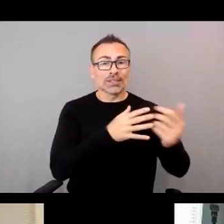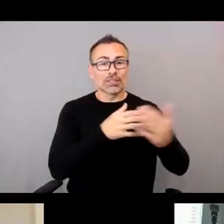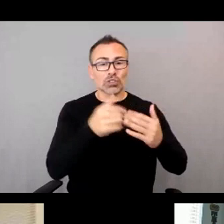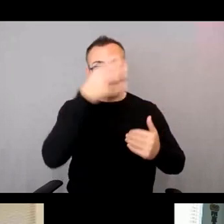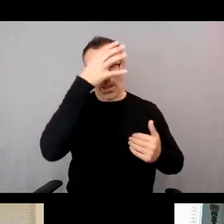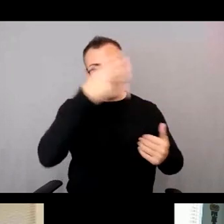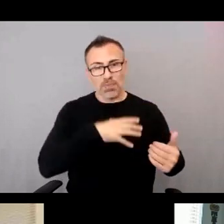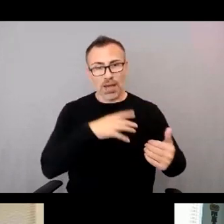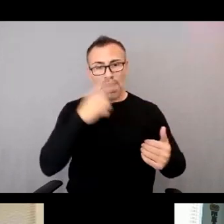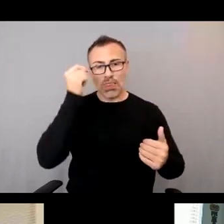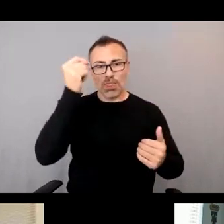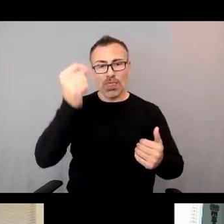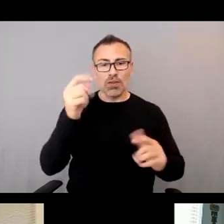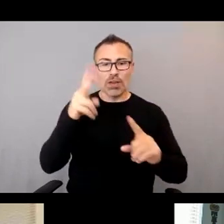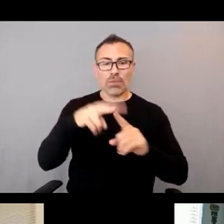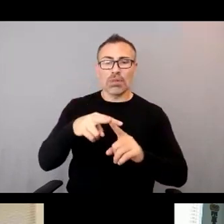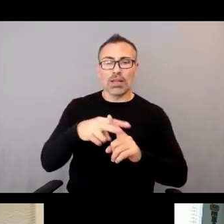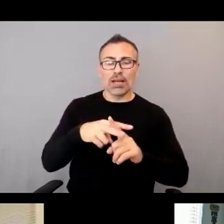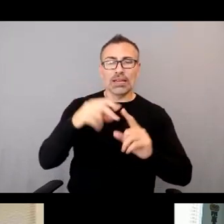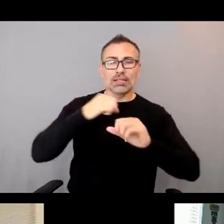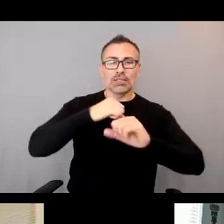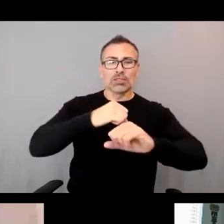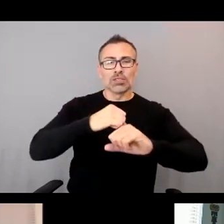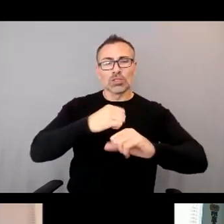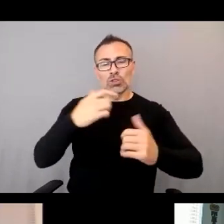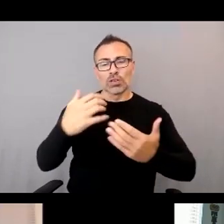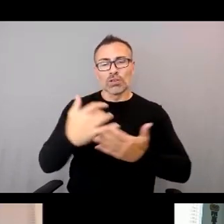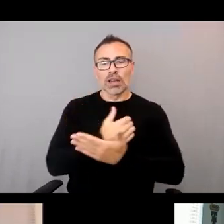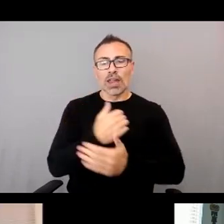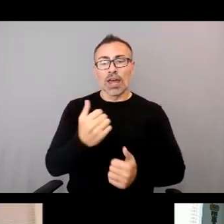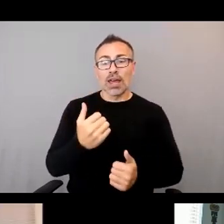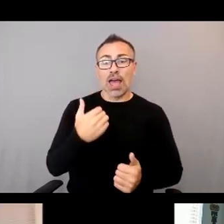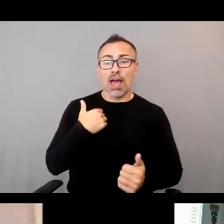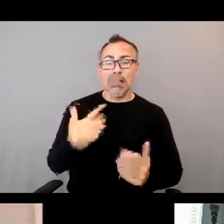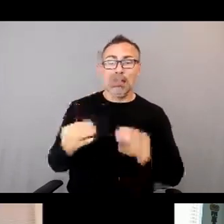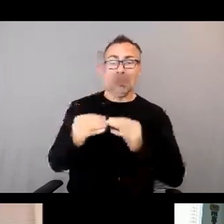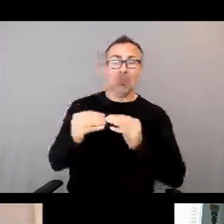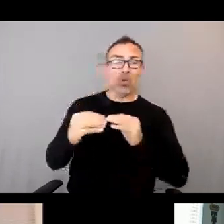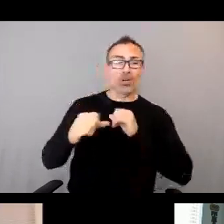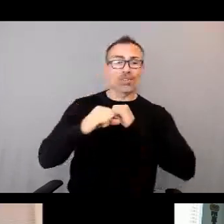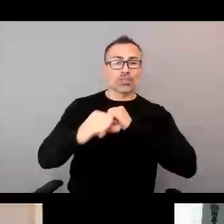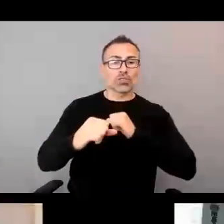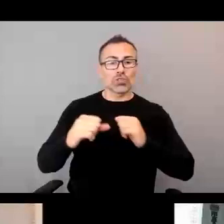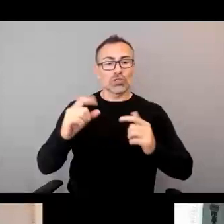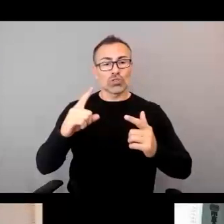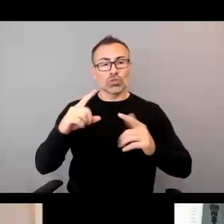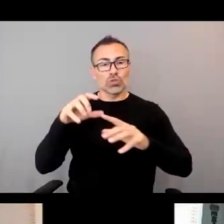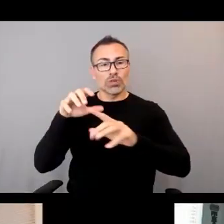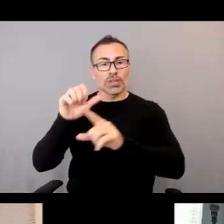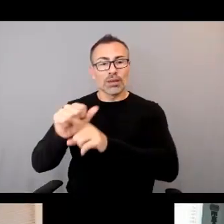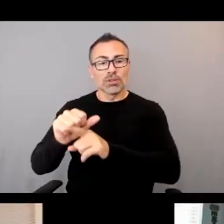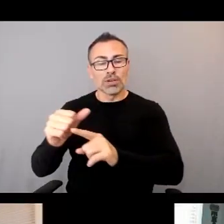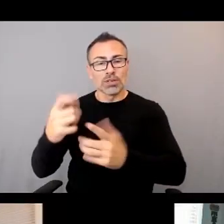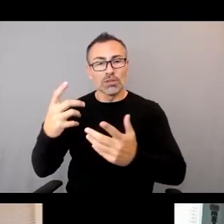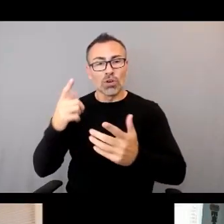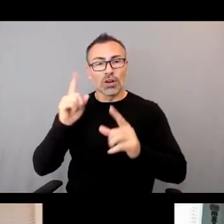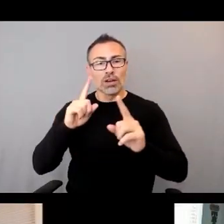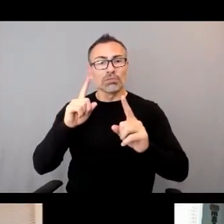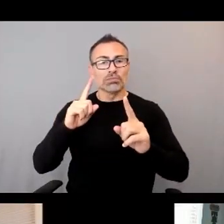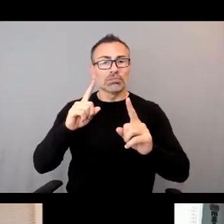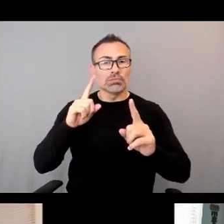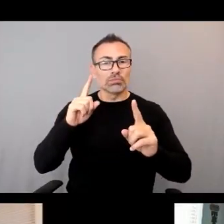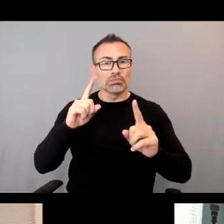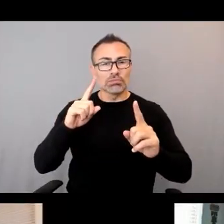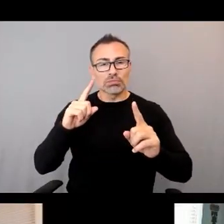security, having something more secure to capture attackers' attention, or do most attackers scrape everything?